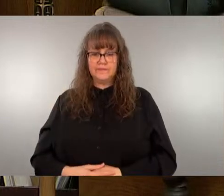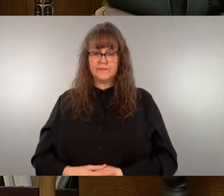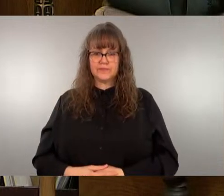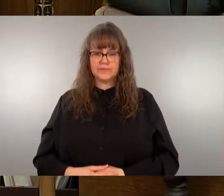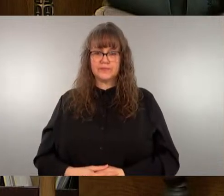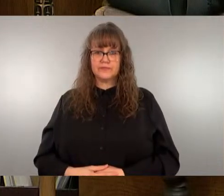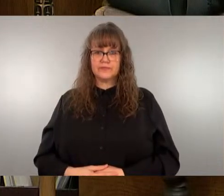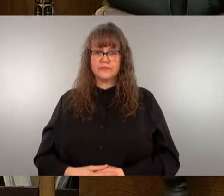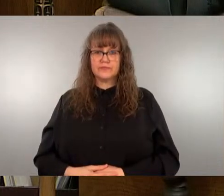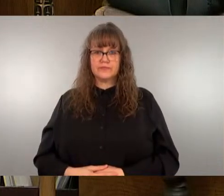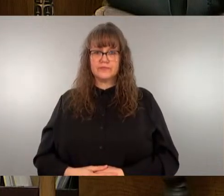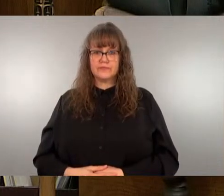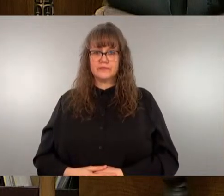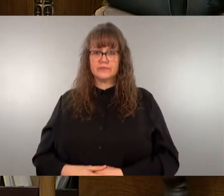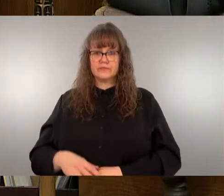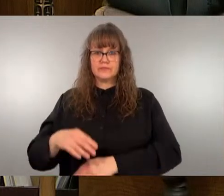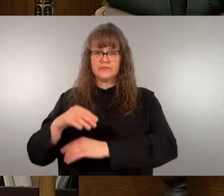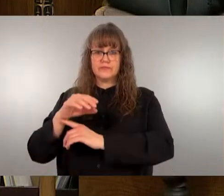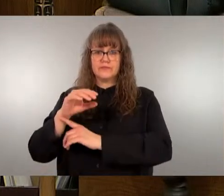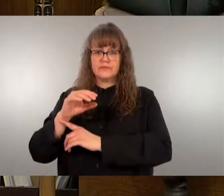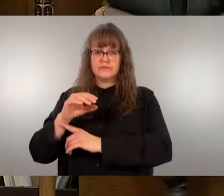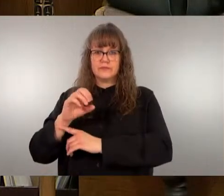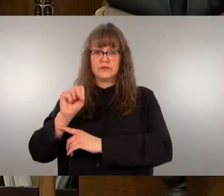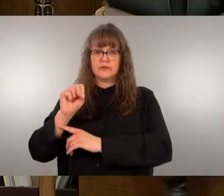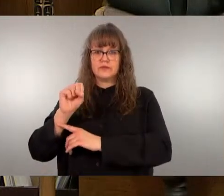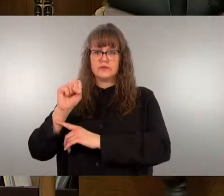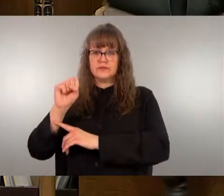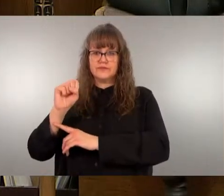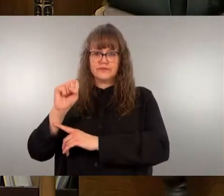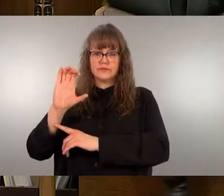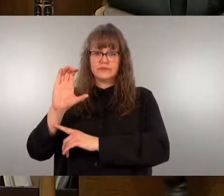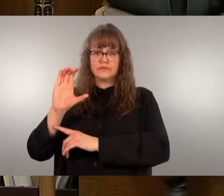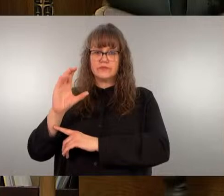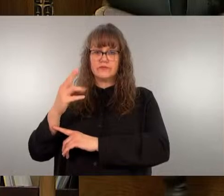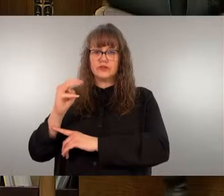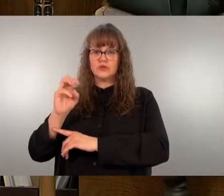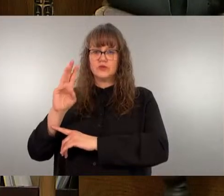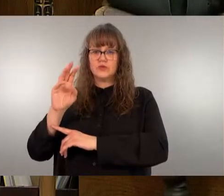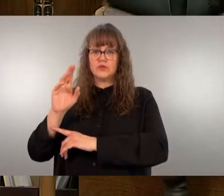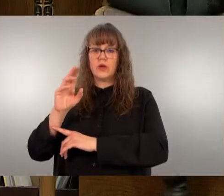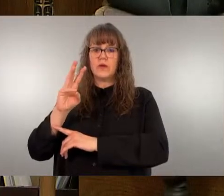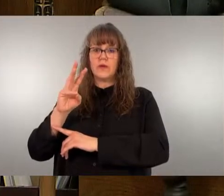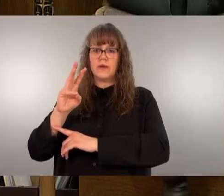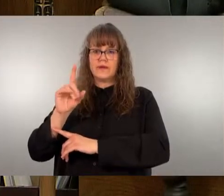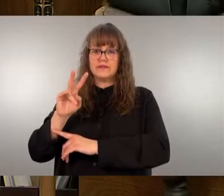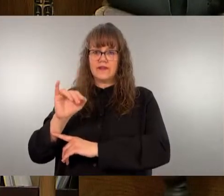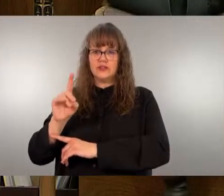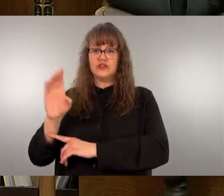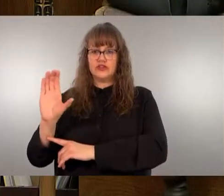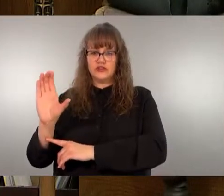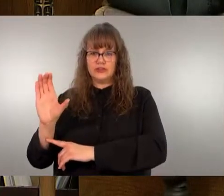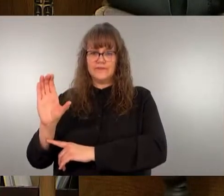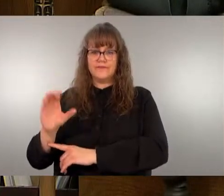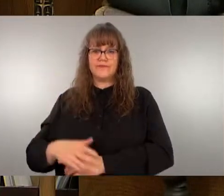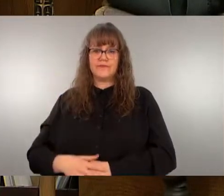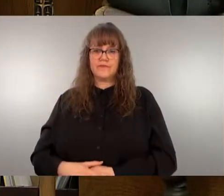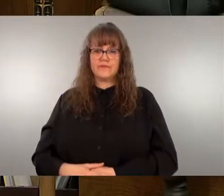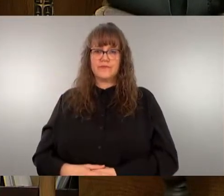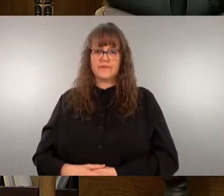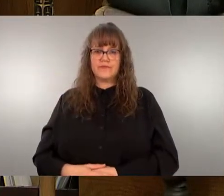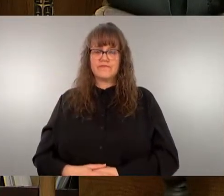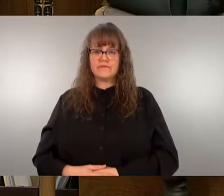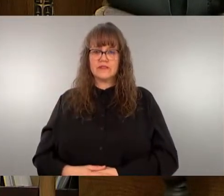Shuswap, David L. Williams, Conservative Party of BC. Skeena, Claire Rattay, Conservative Party of